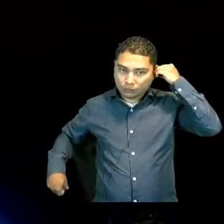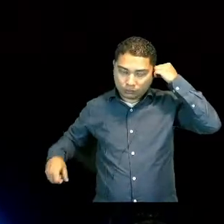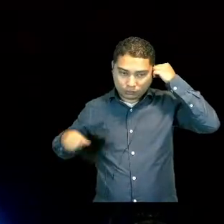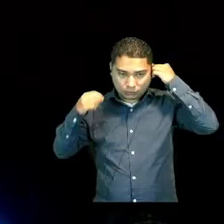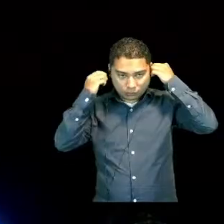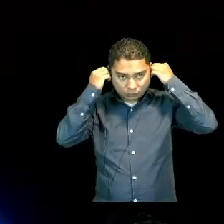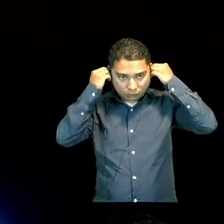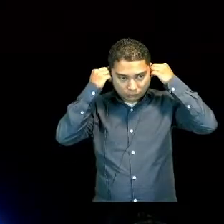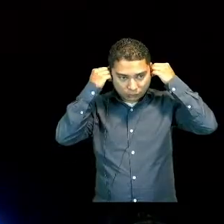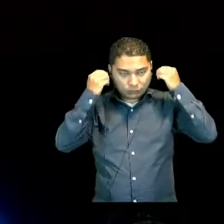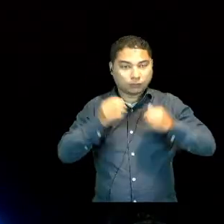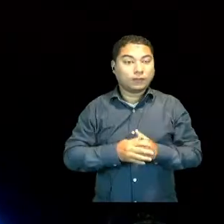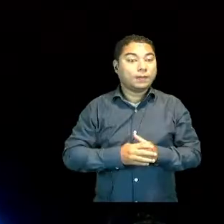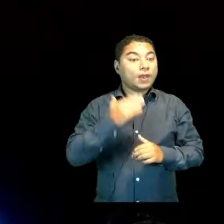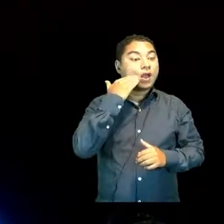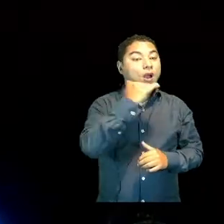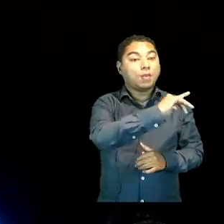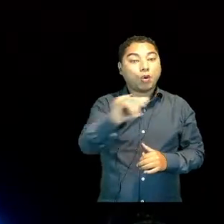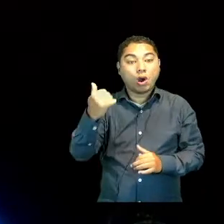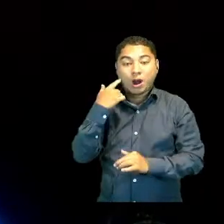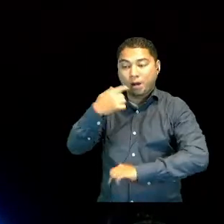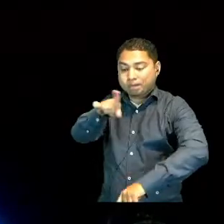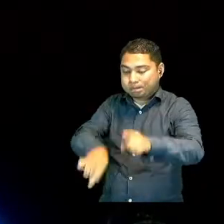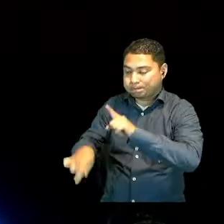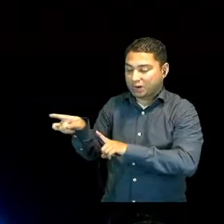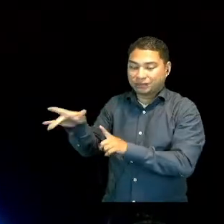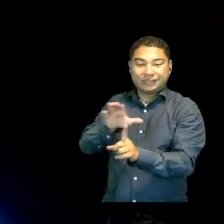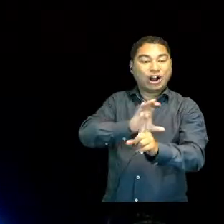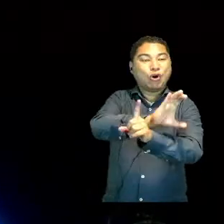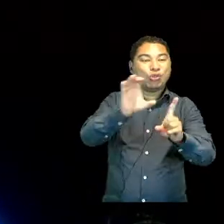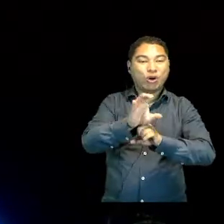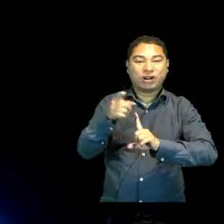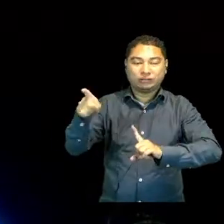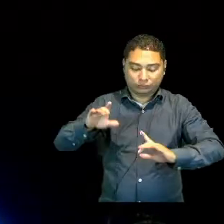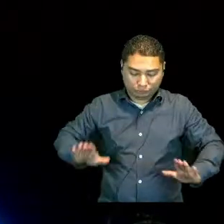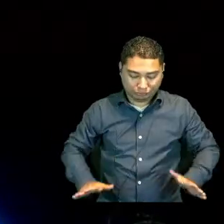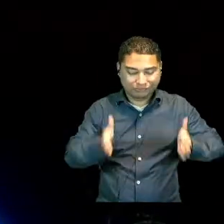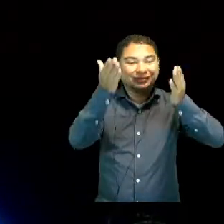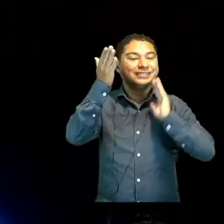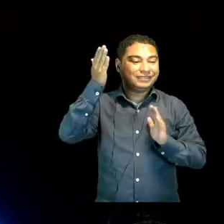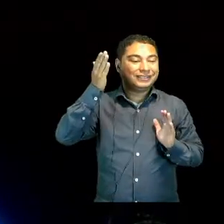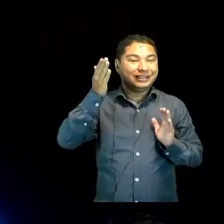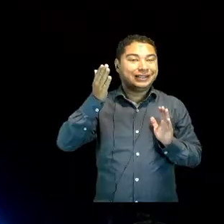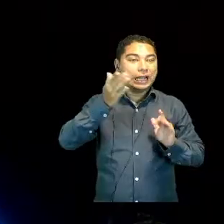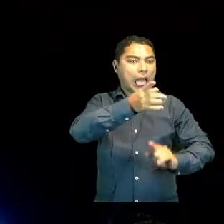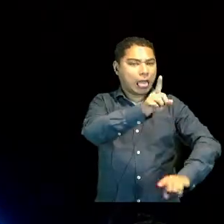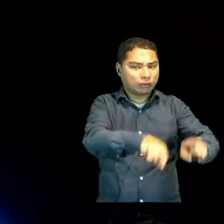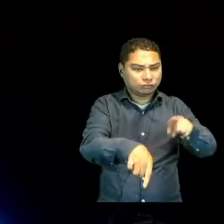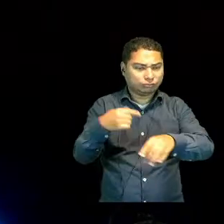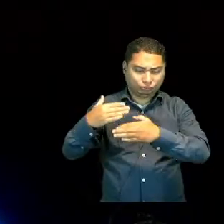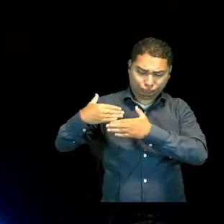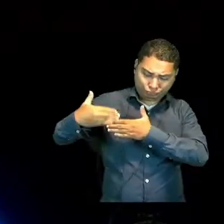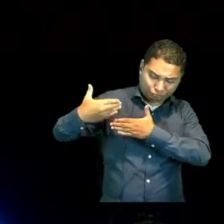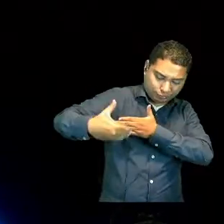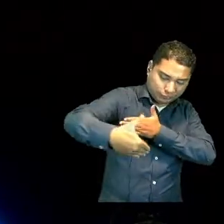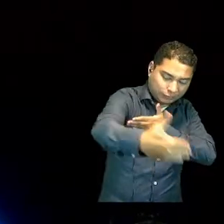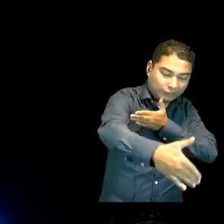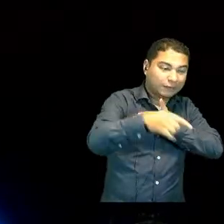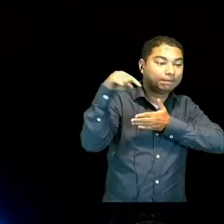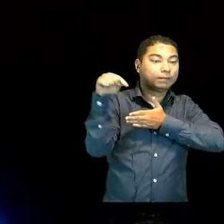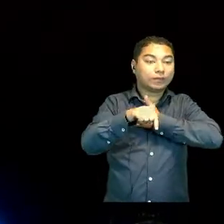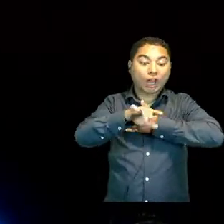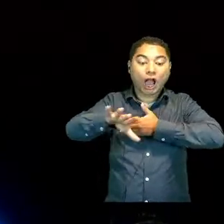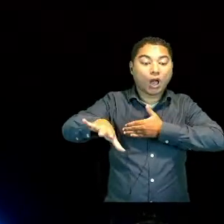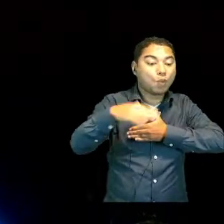In fact, I will go so far as to say that in the long run, all women